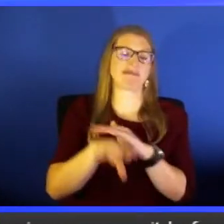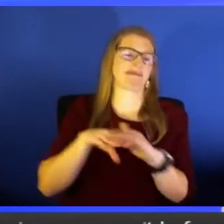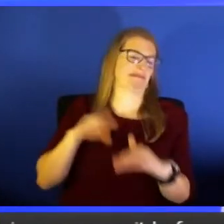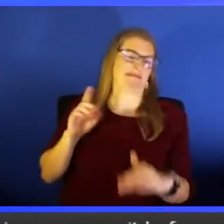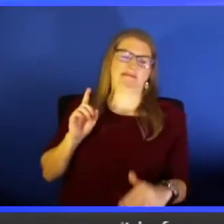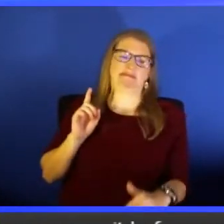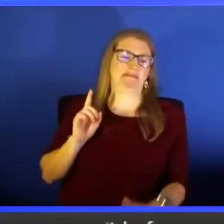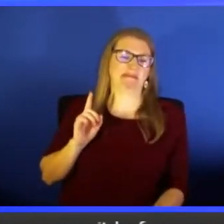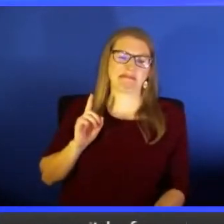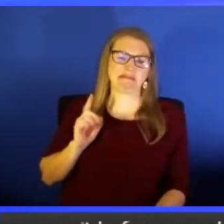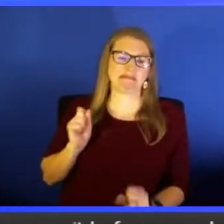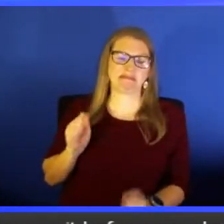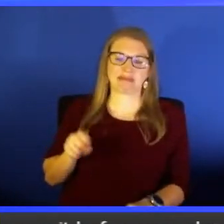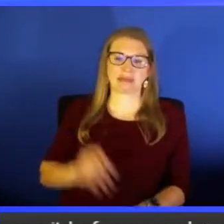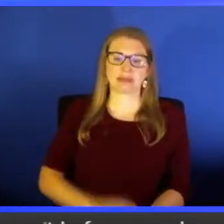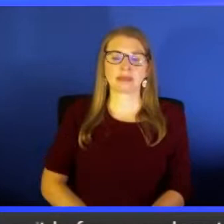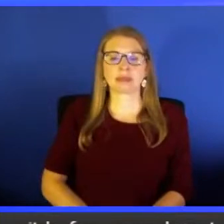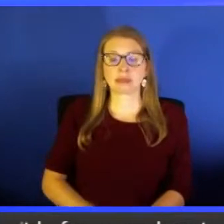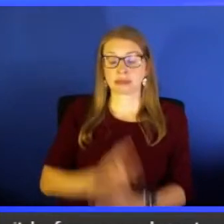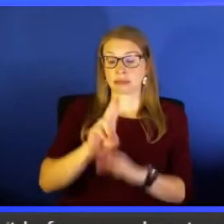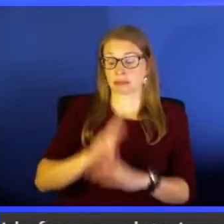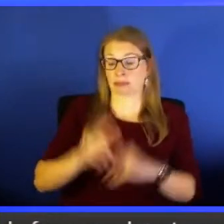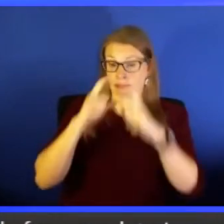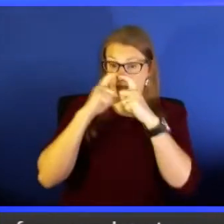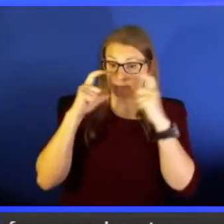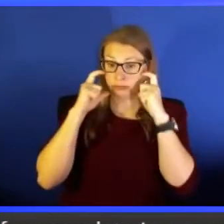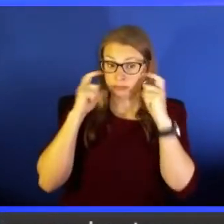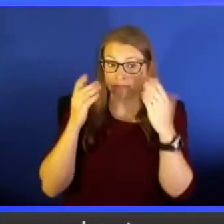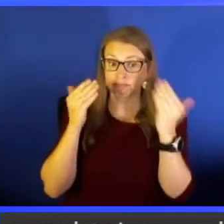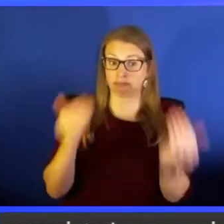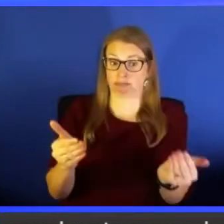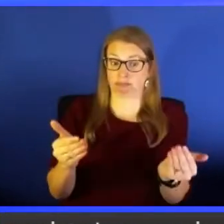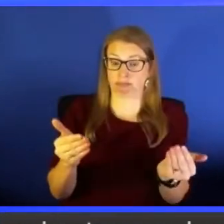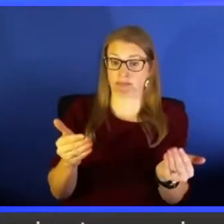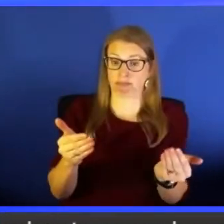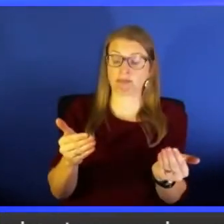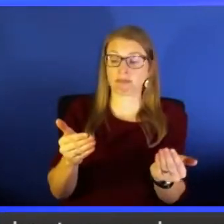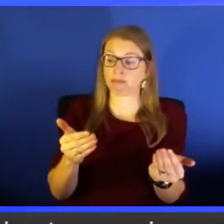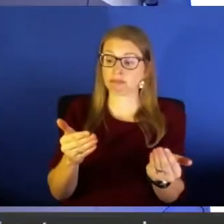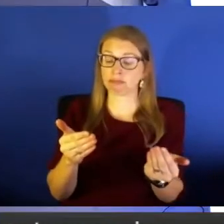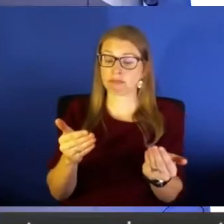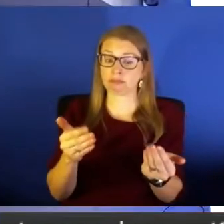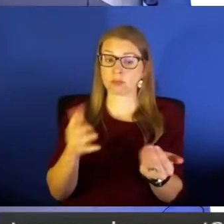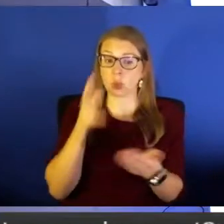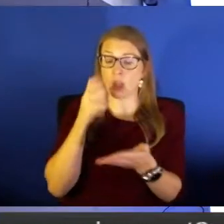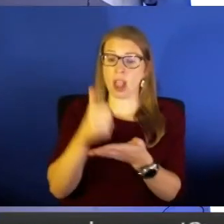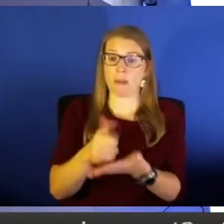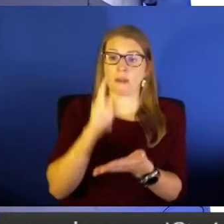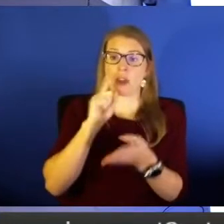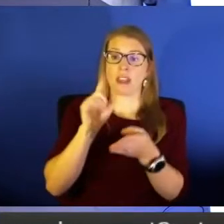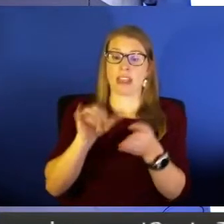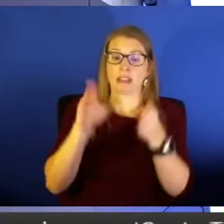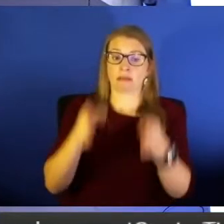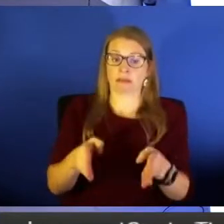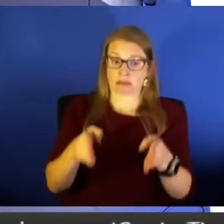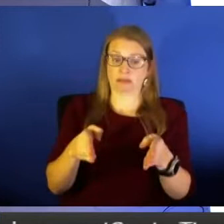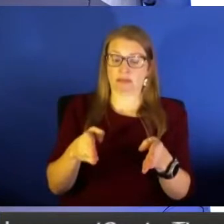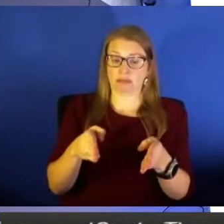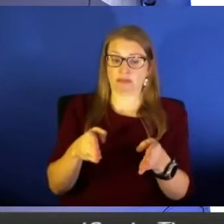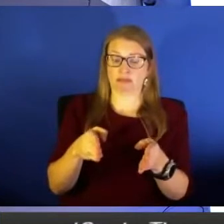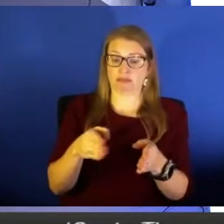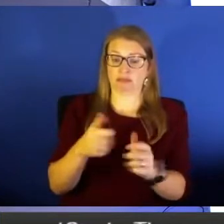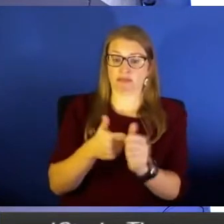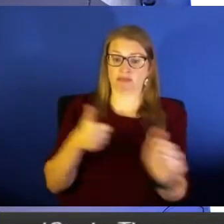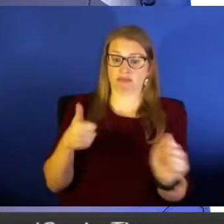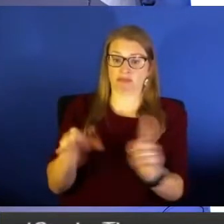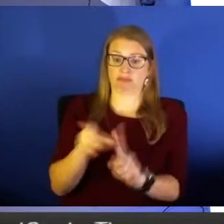wear a mask. We know mask wearing for that individual also helps reduce infection as well. Polly has a question about Paxlovid. Polly would